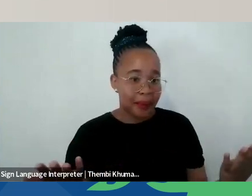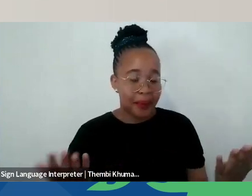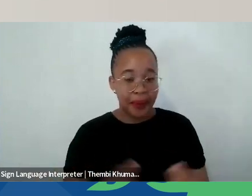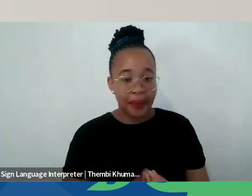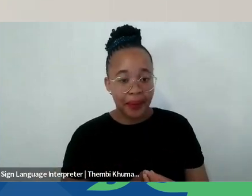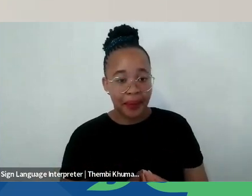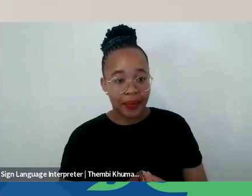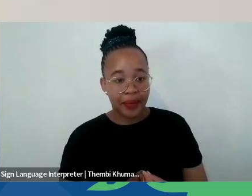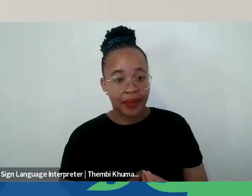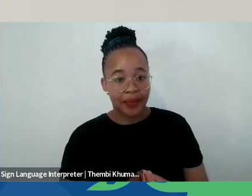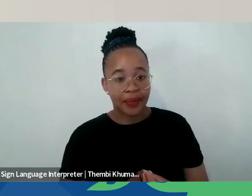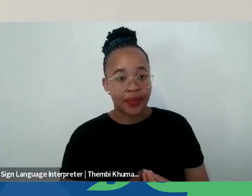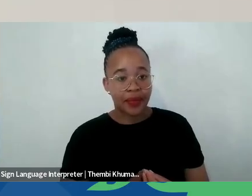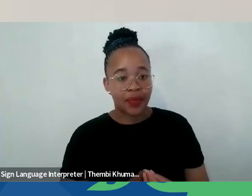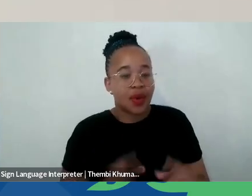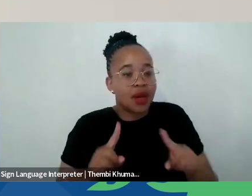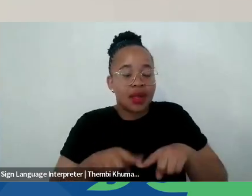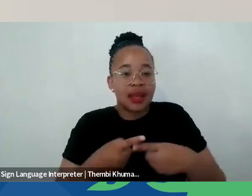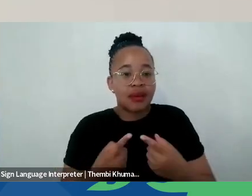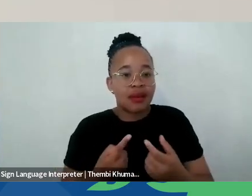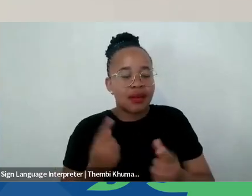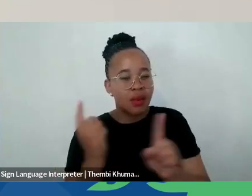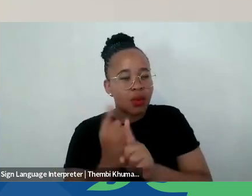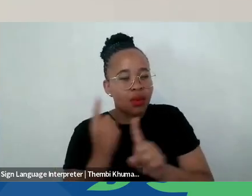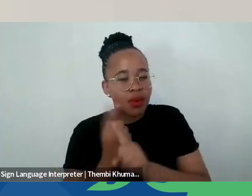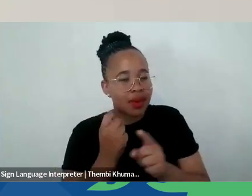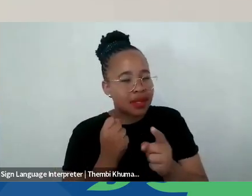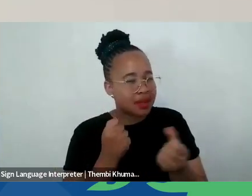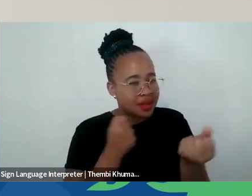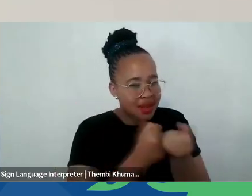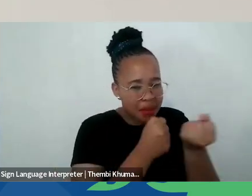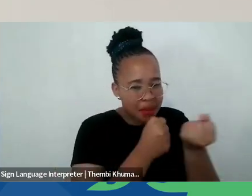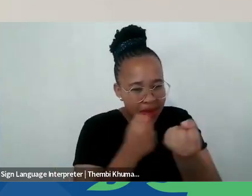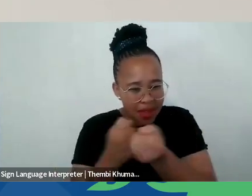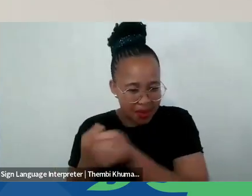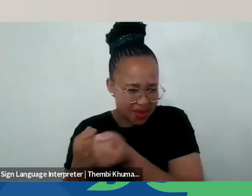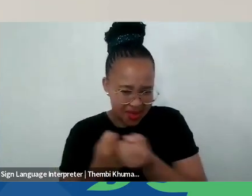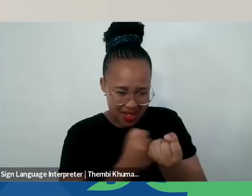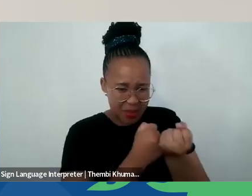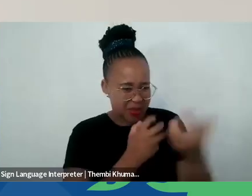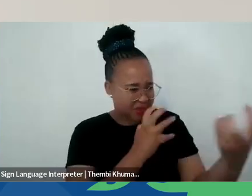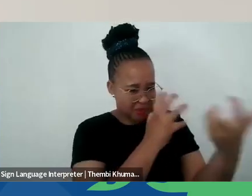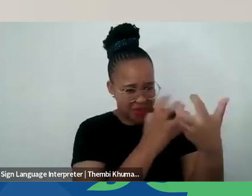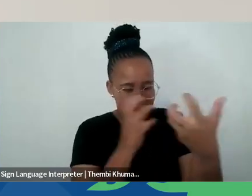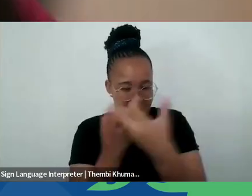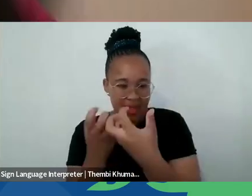barely able to provide a minimum package. I don't know if there will be resources for additional